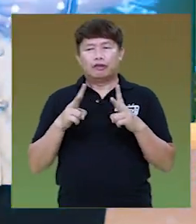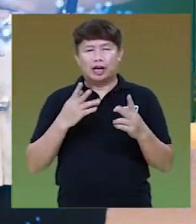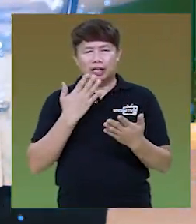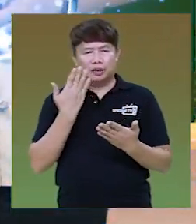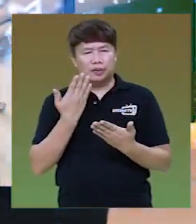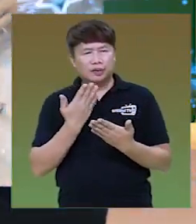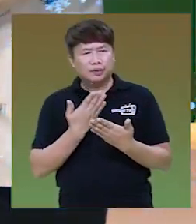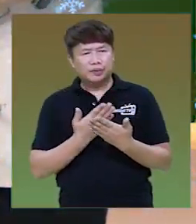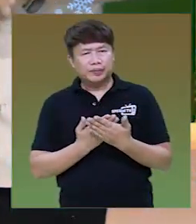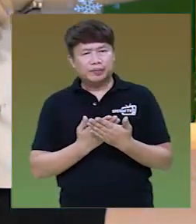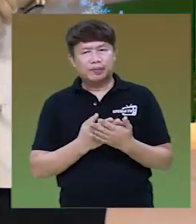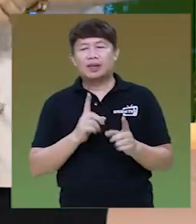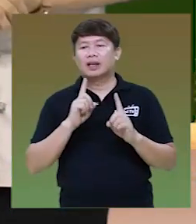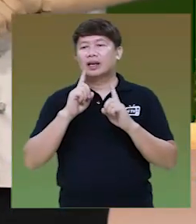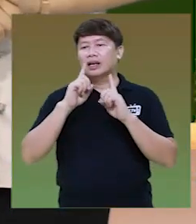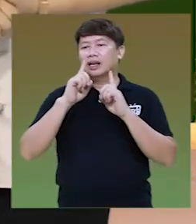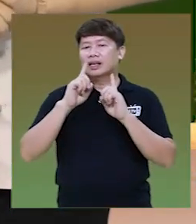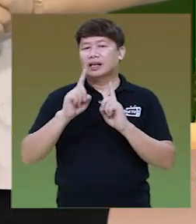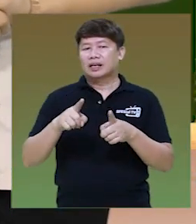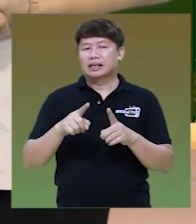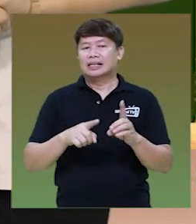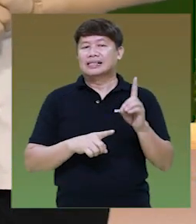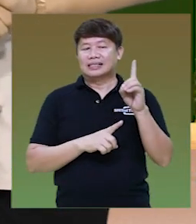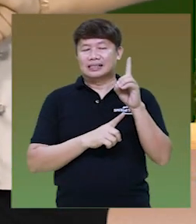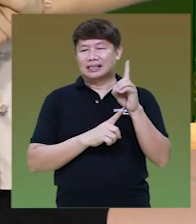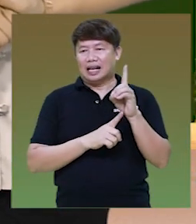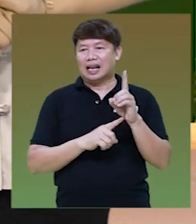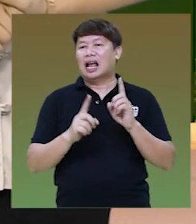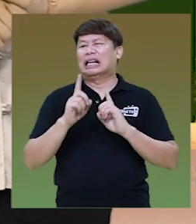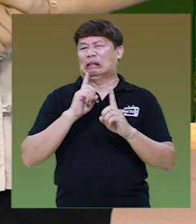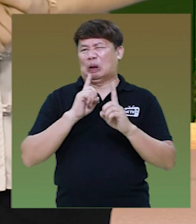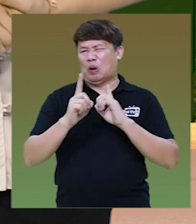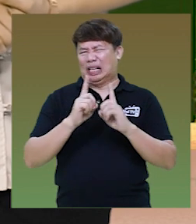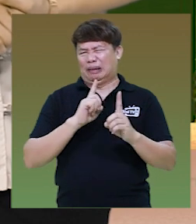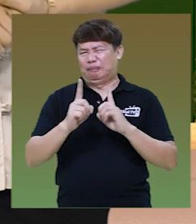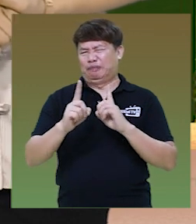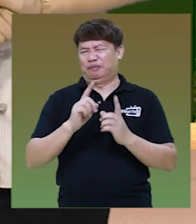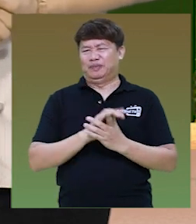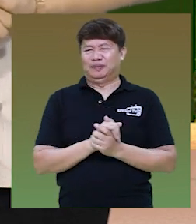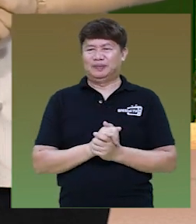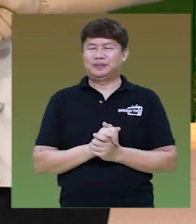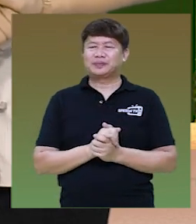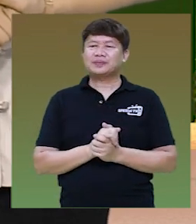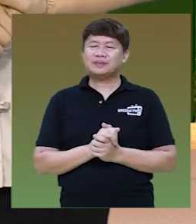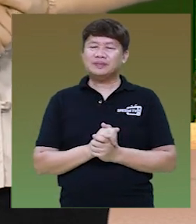Great job! The answer is letter D. Talkative.